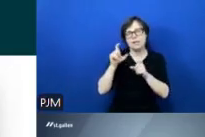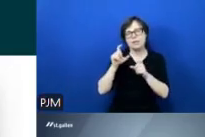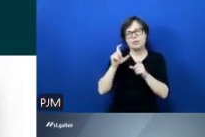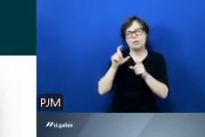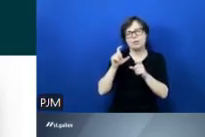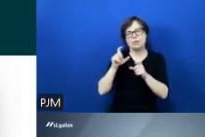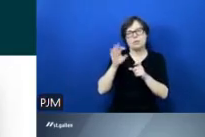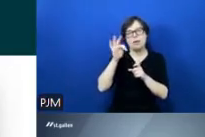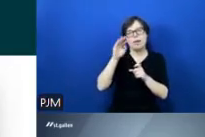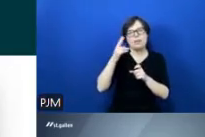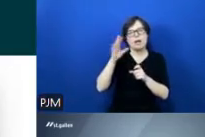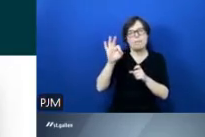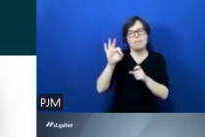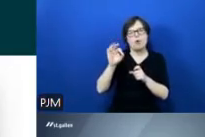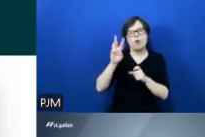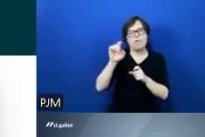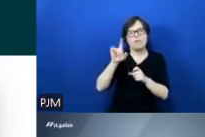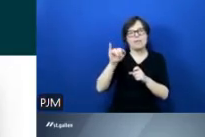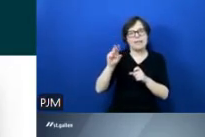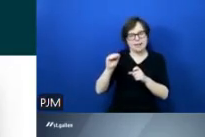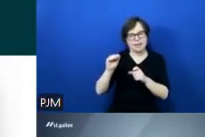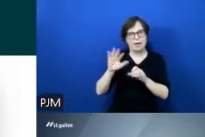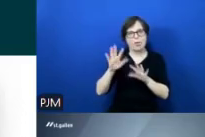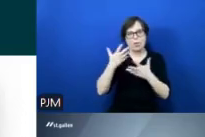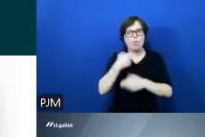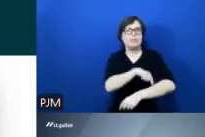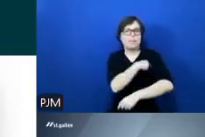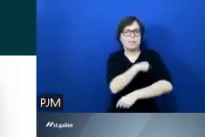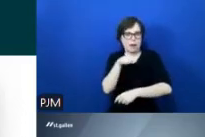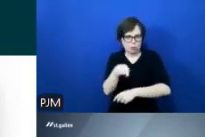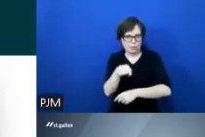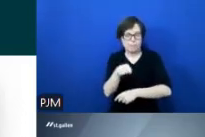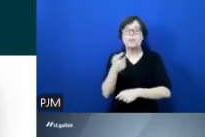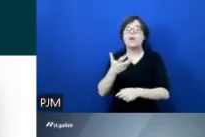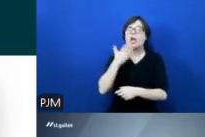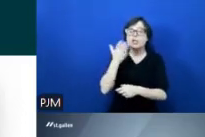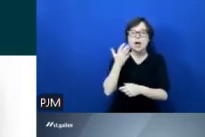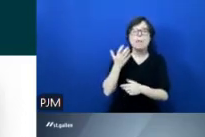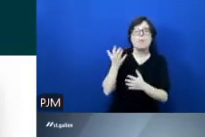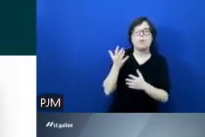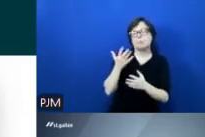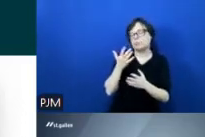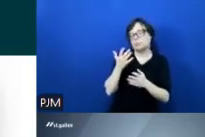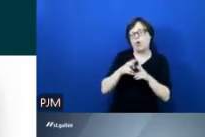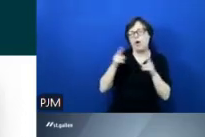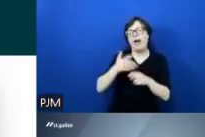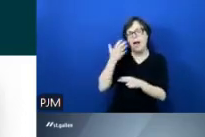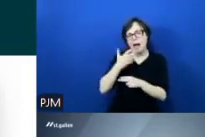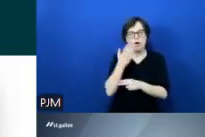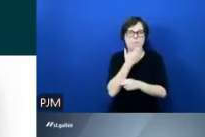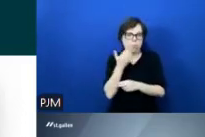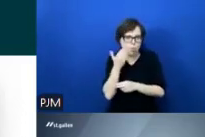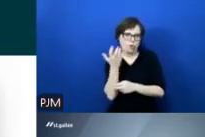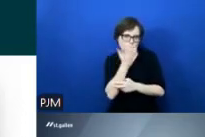thermal image integrated many many pictures in a very hot